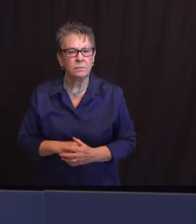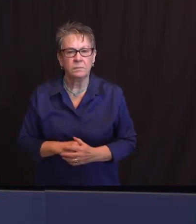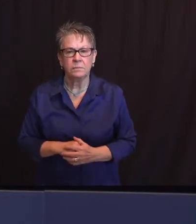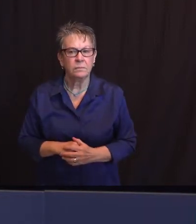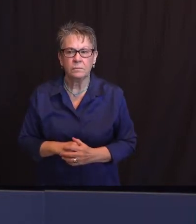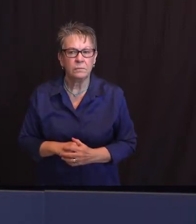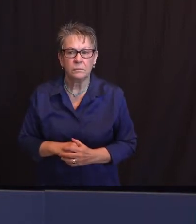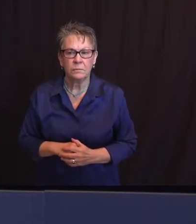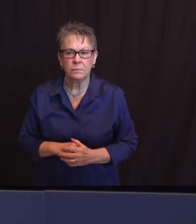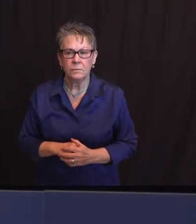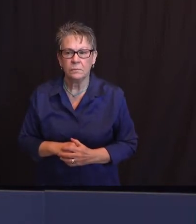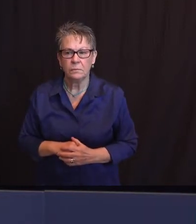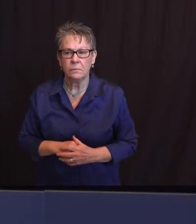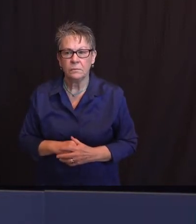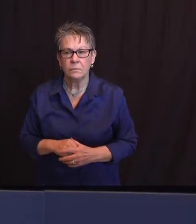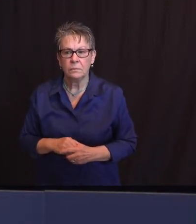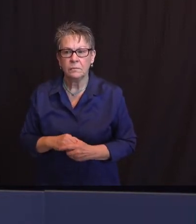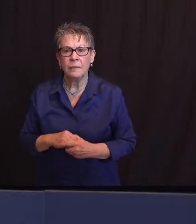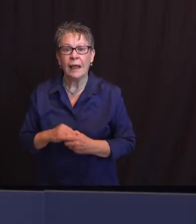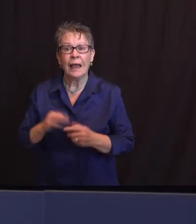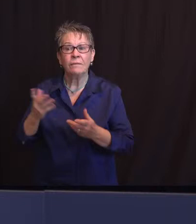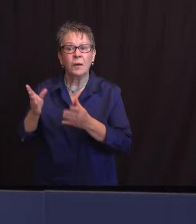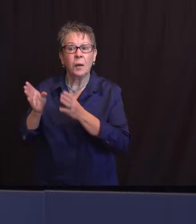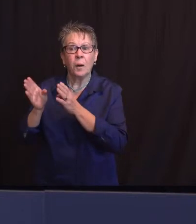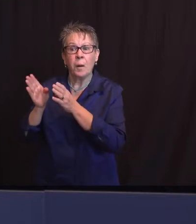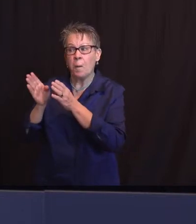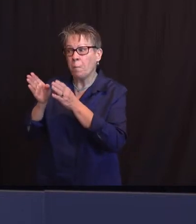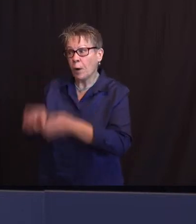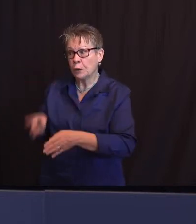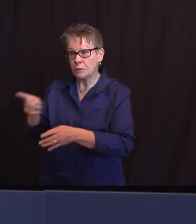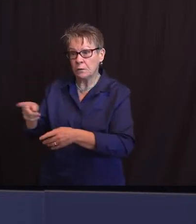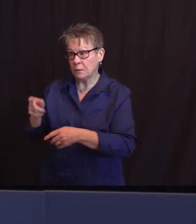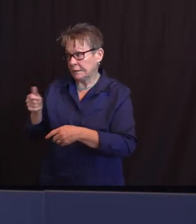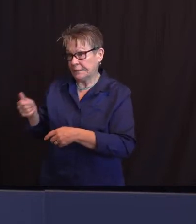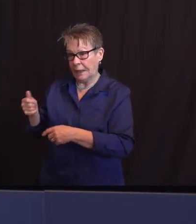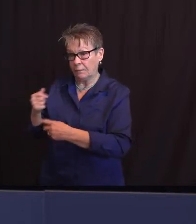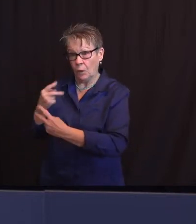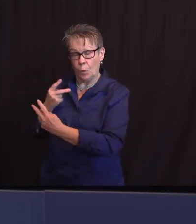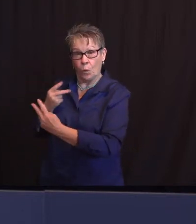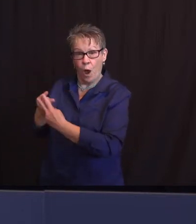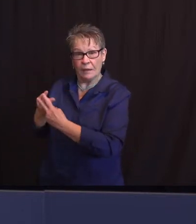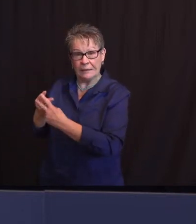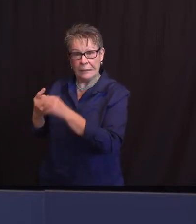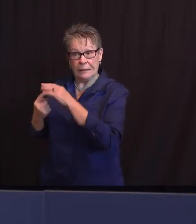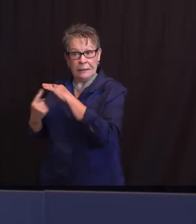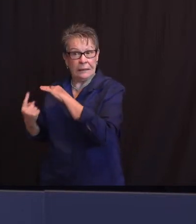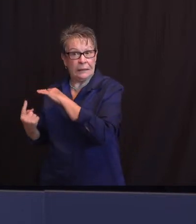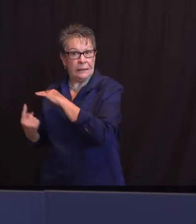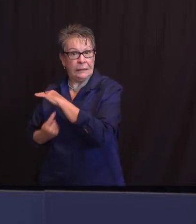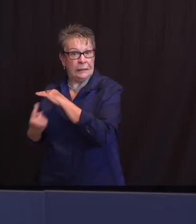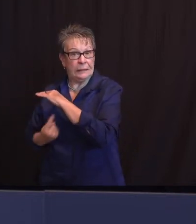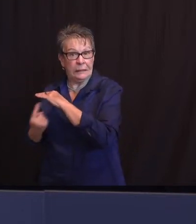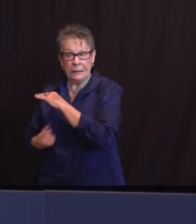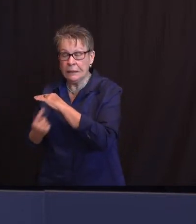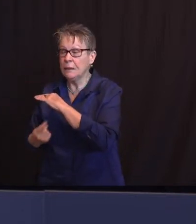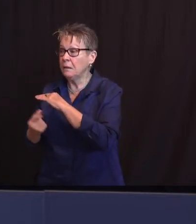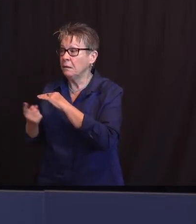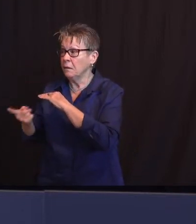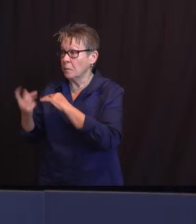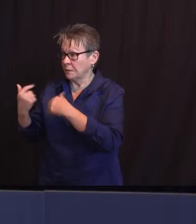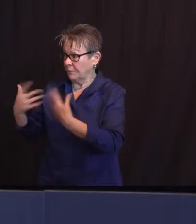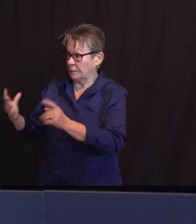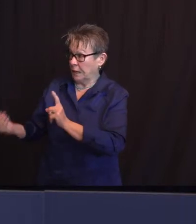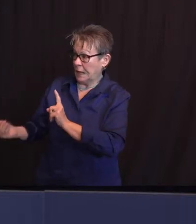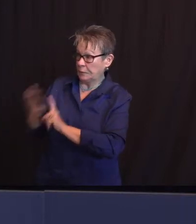under quarantine, whether vaccinated or unvaccinated, until they have met criteria for release from